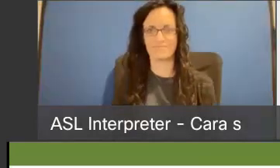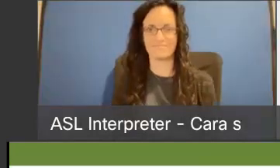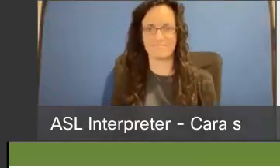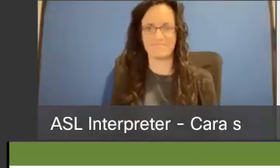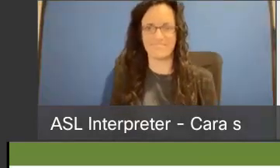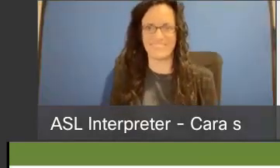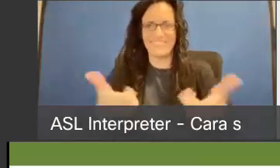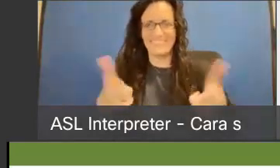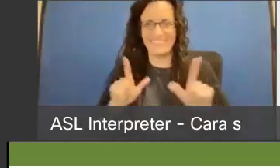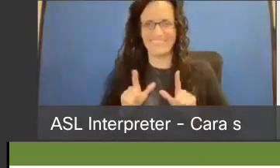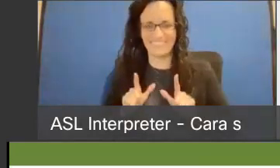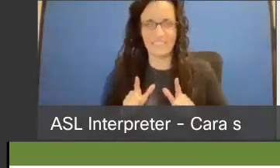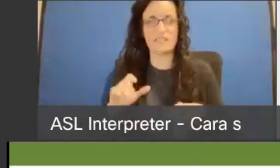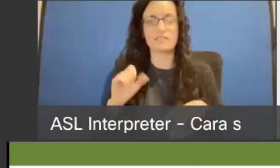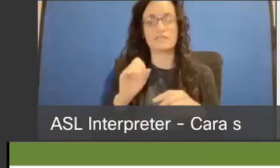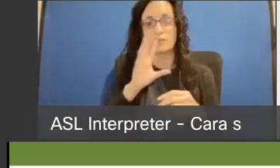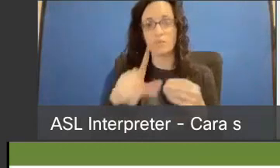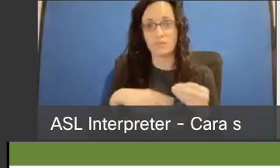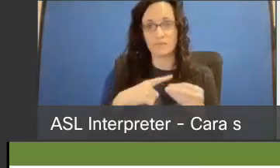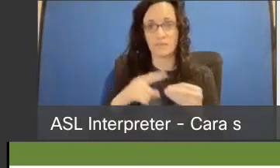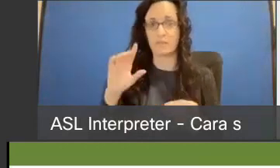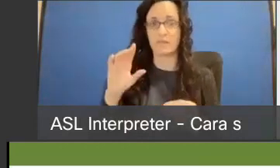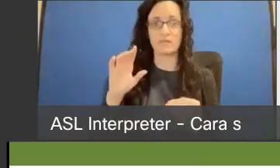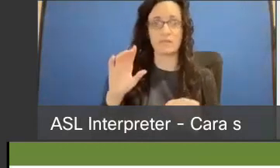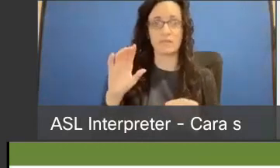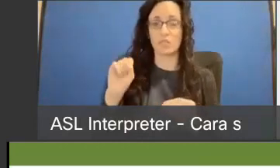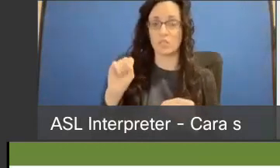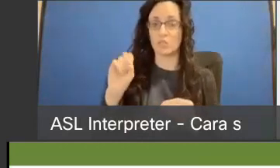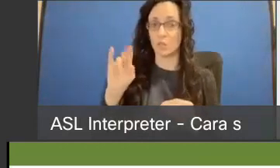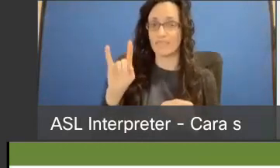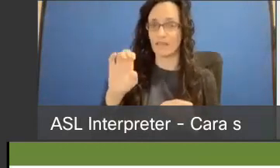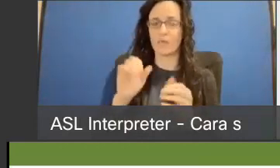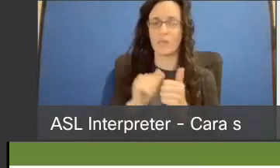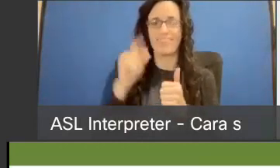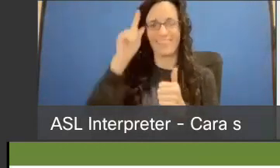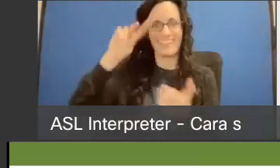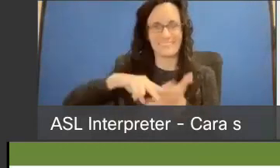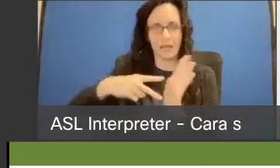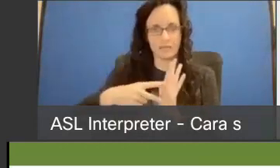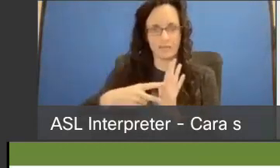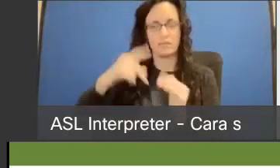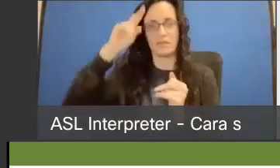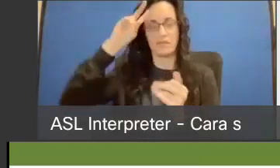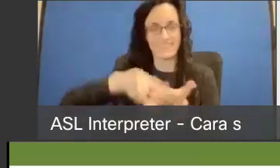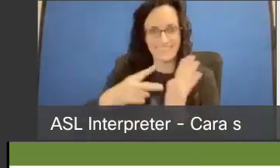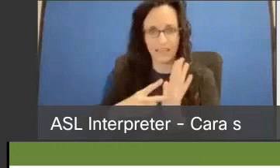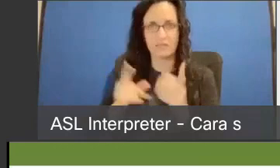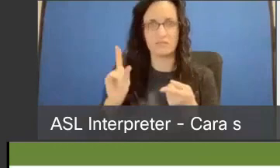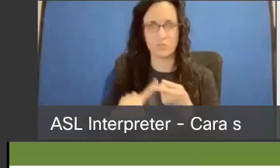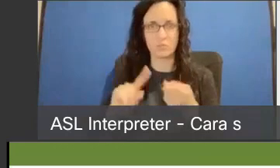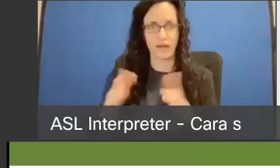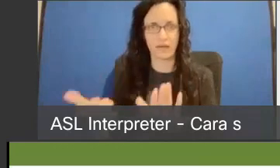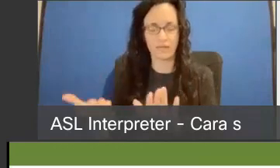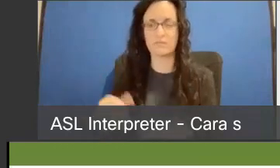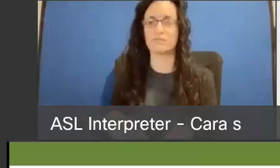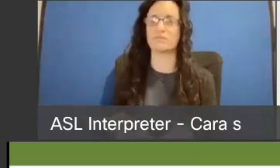self-directed injurious behavior with the intent, and that word is important, the intent to die as a result of the behavior, right? Suicide